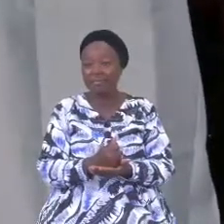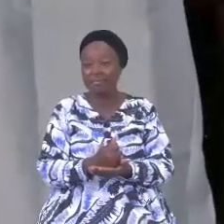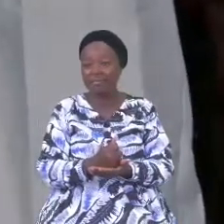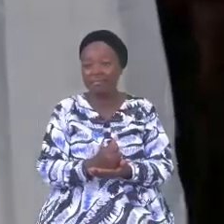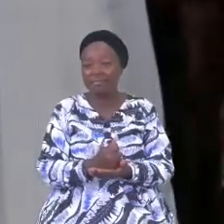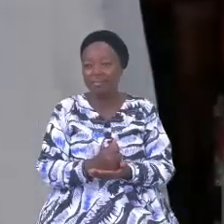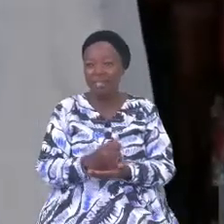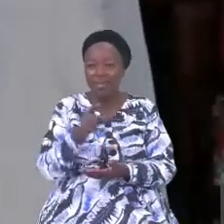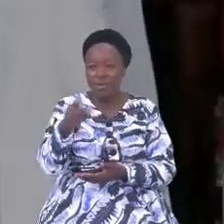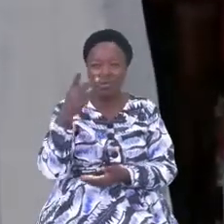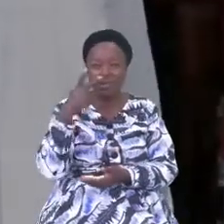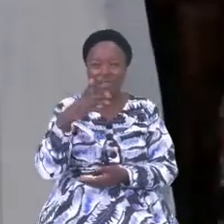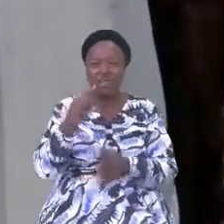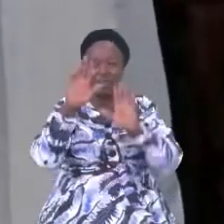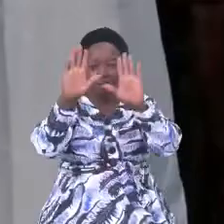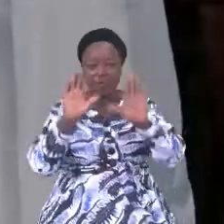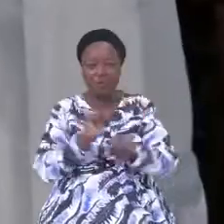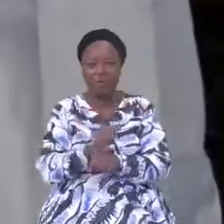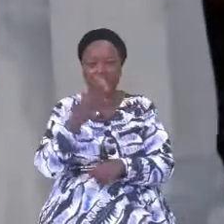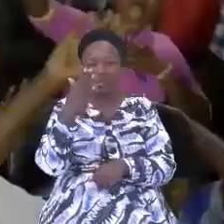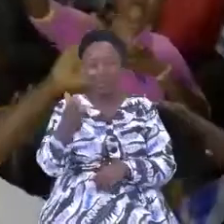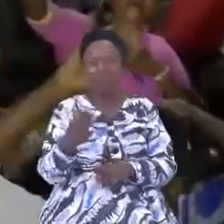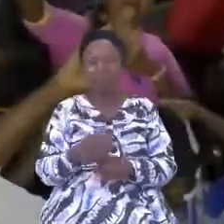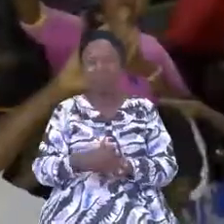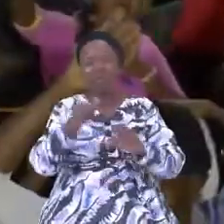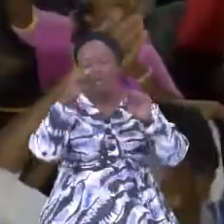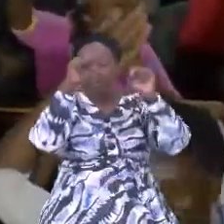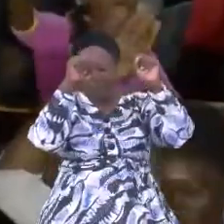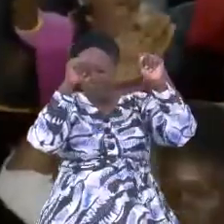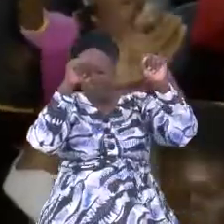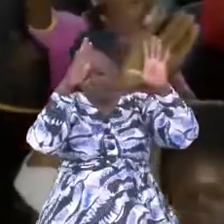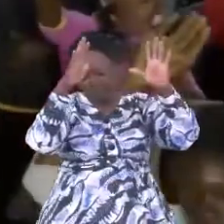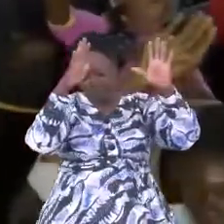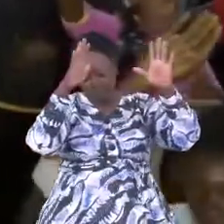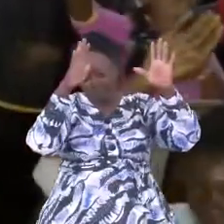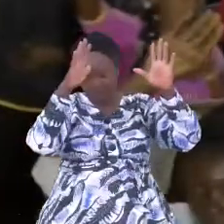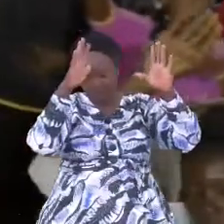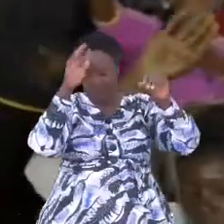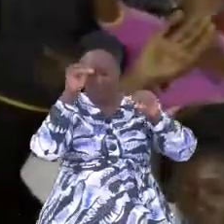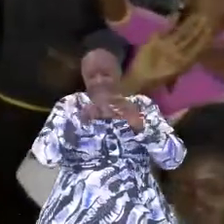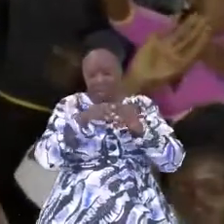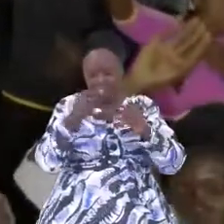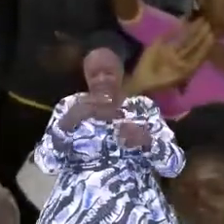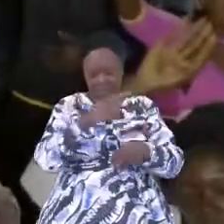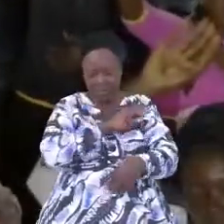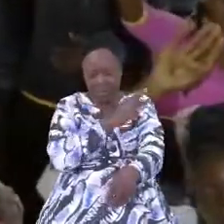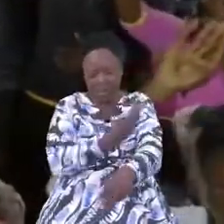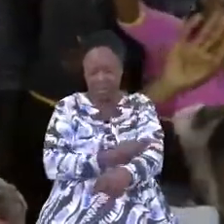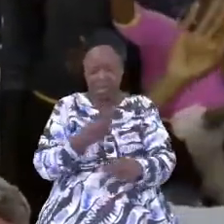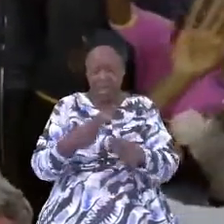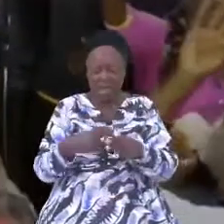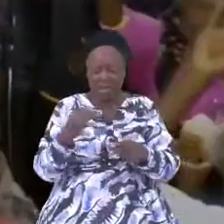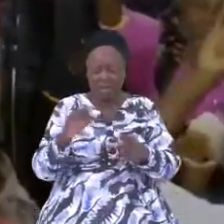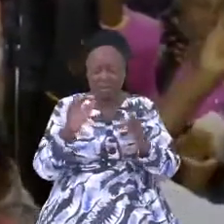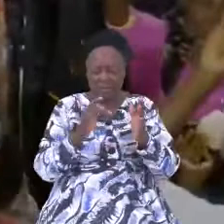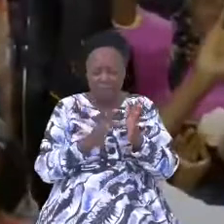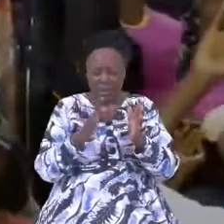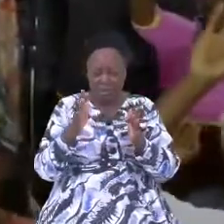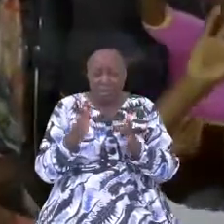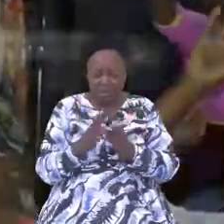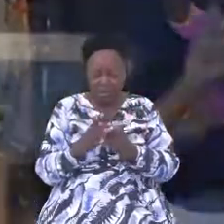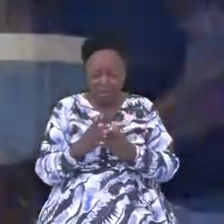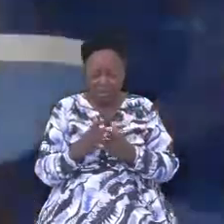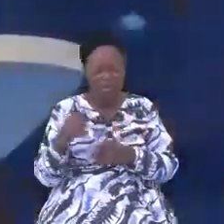you'll see the miracle there. Father, in the mighty name of Jesus, we know